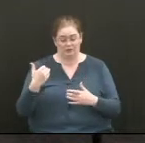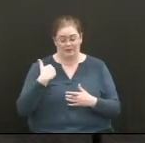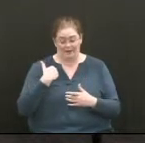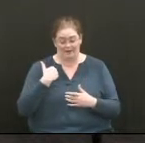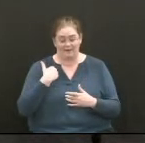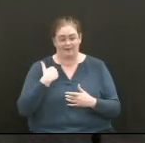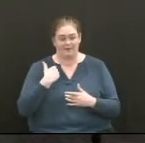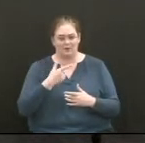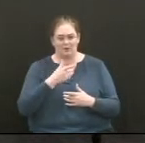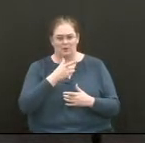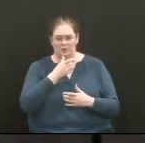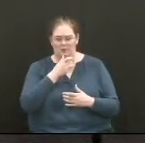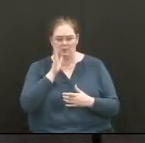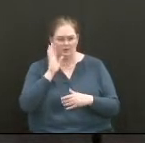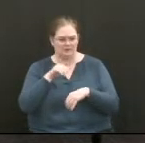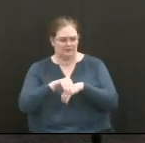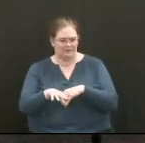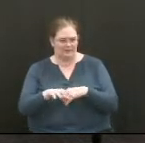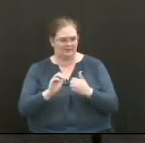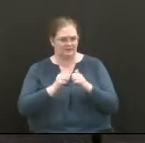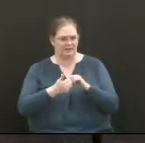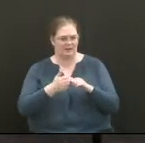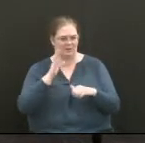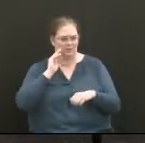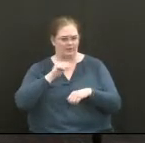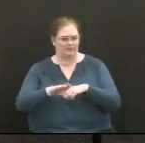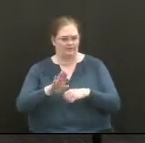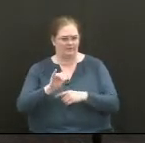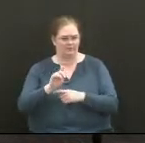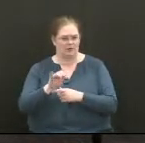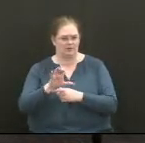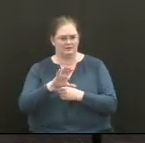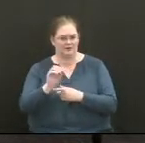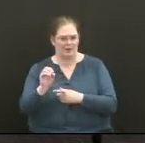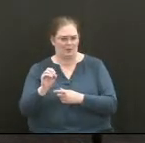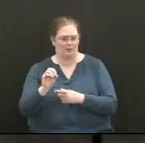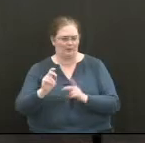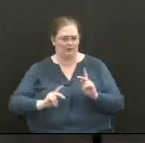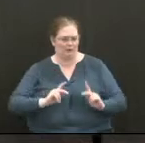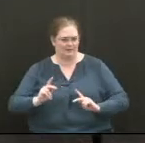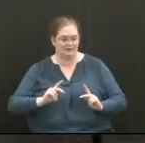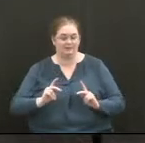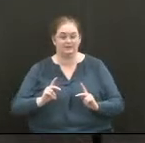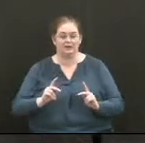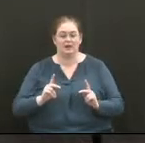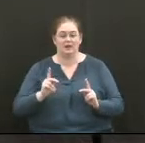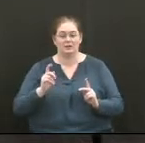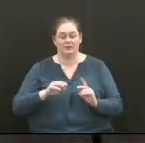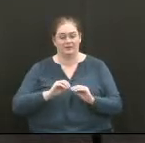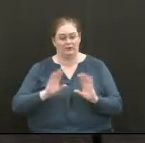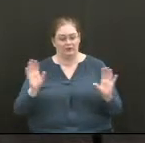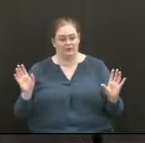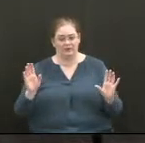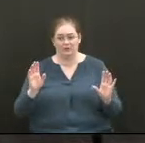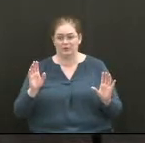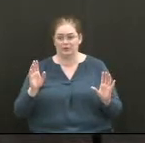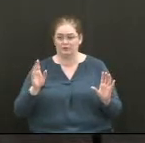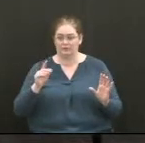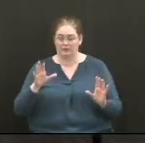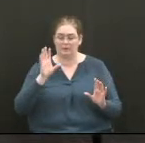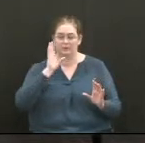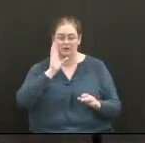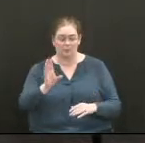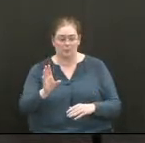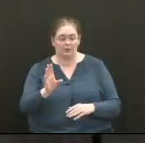is who this is going to affect and how it will affect Bucks County residents. And I want to make it very clear to the public that we will